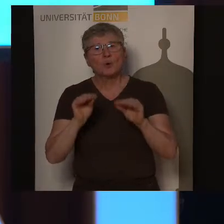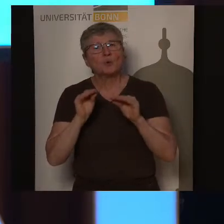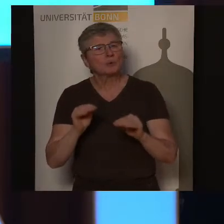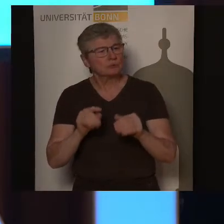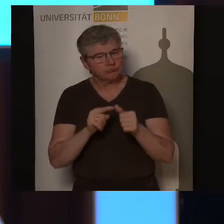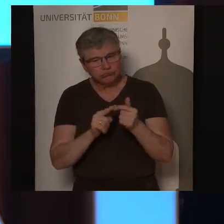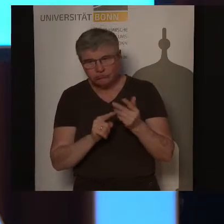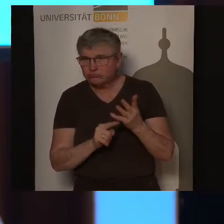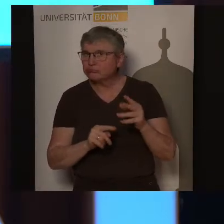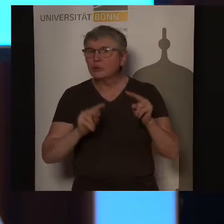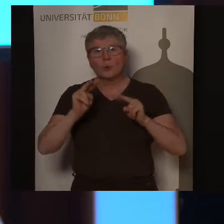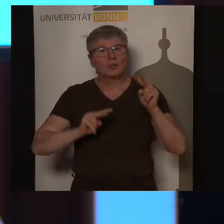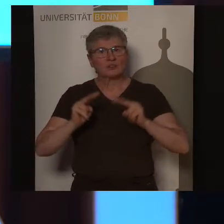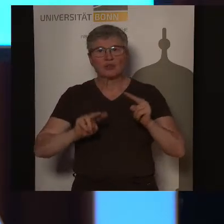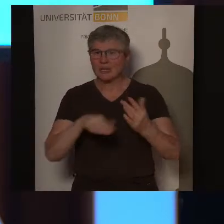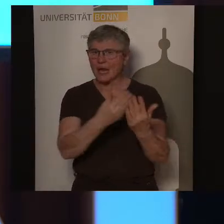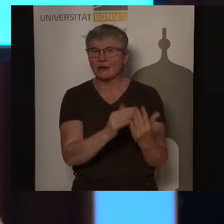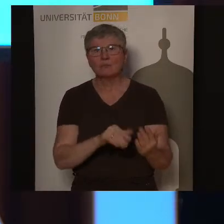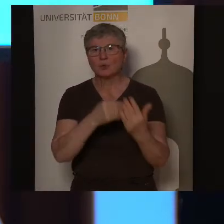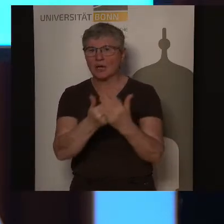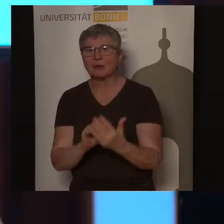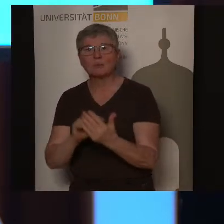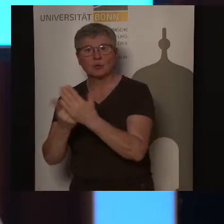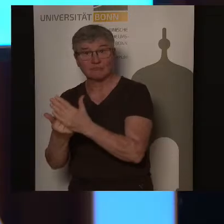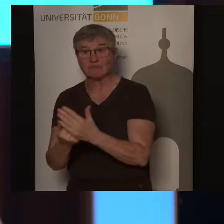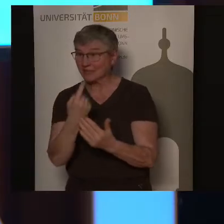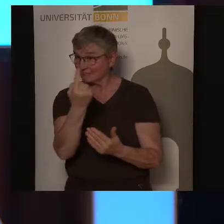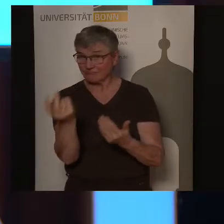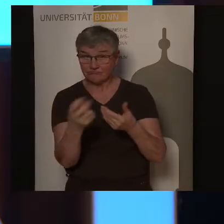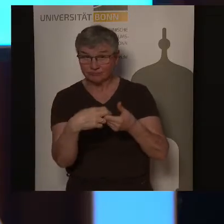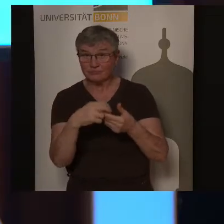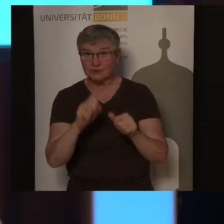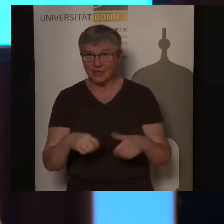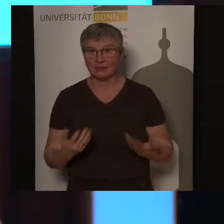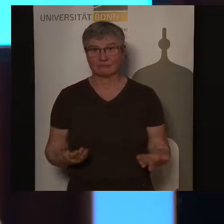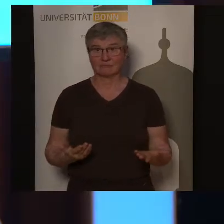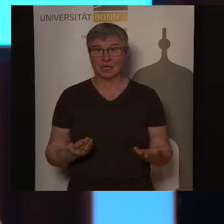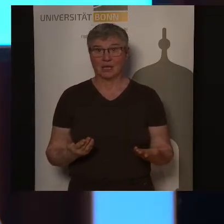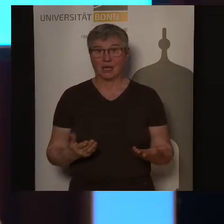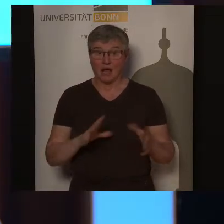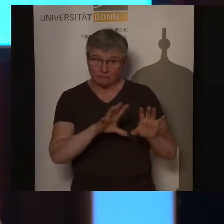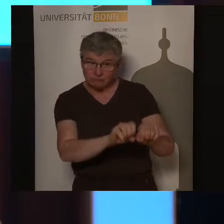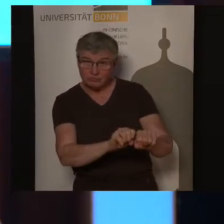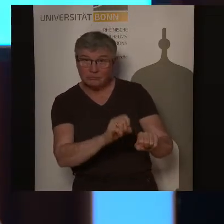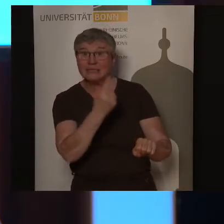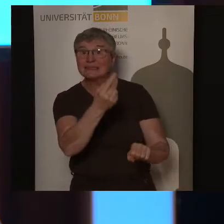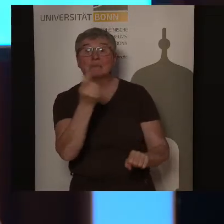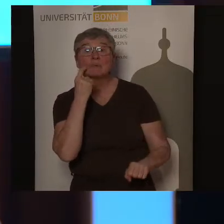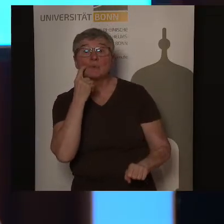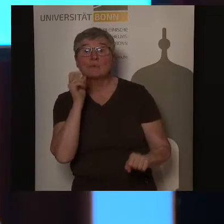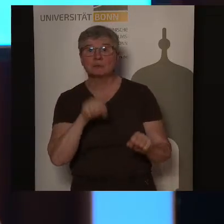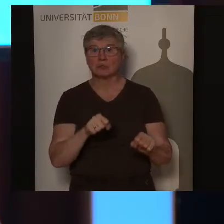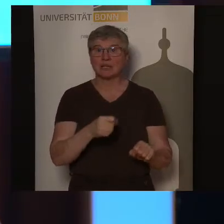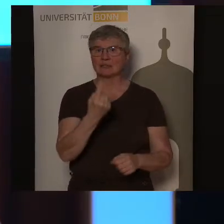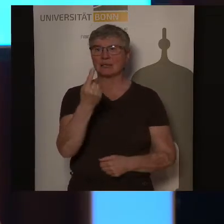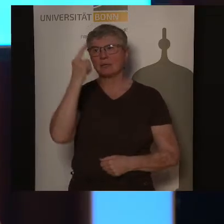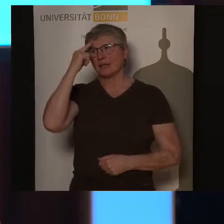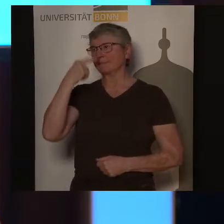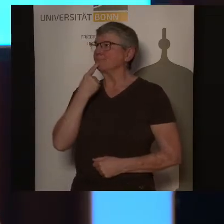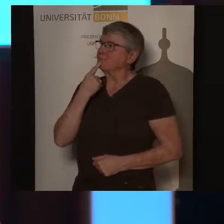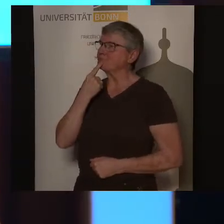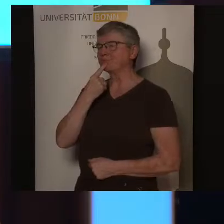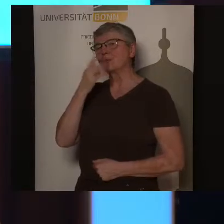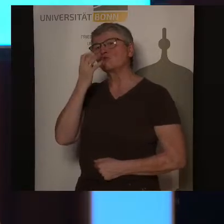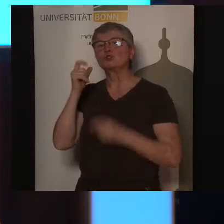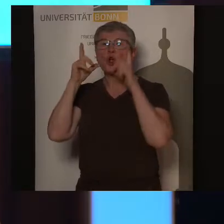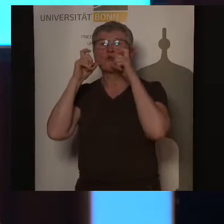every semester. So for anything that you want to do beyond your studies, we are here for you.